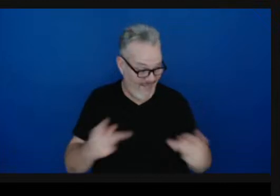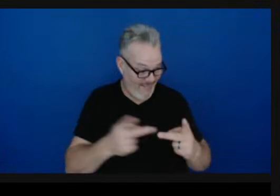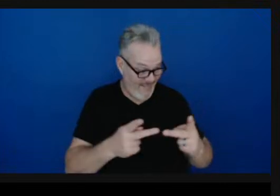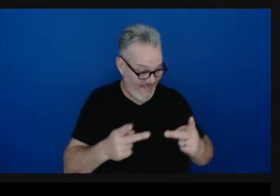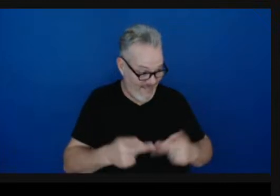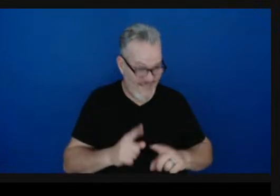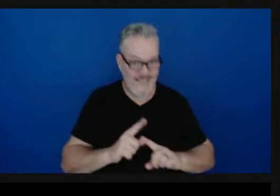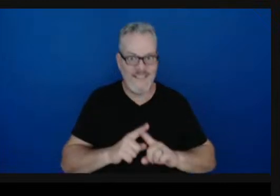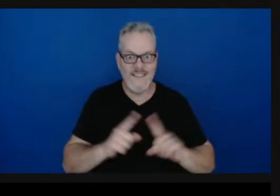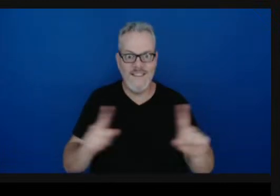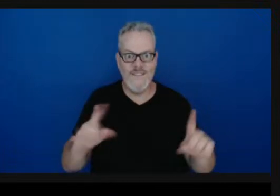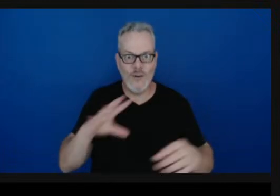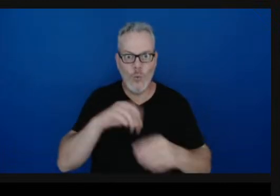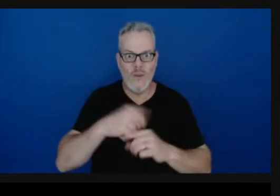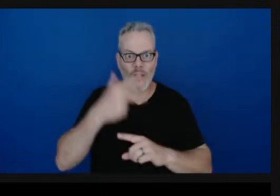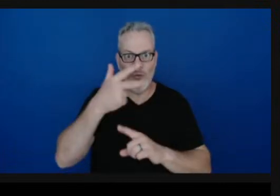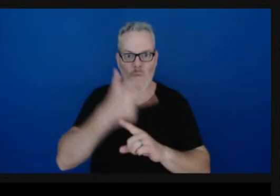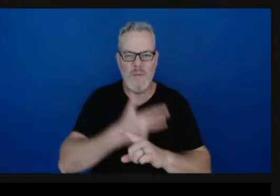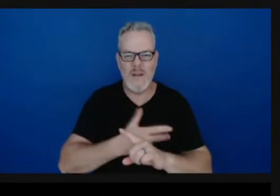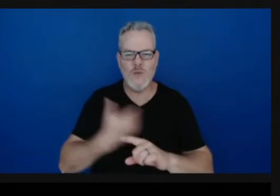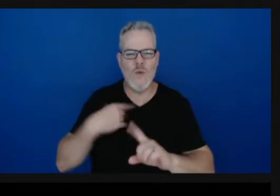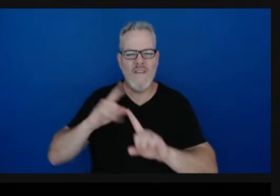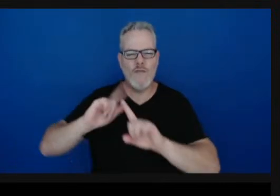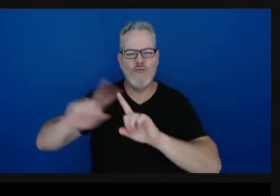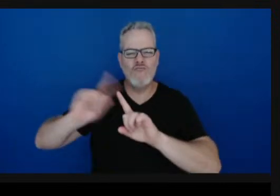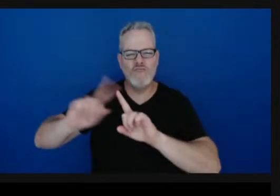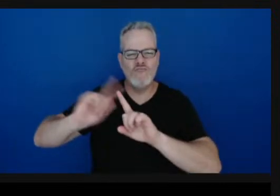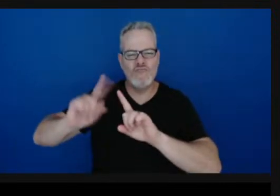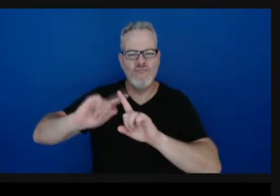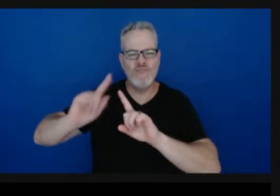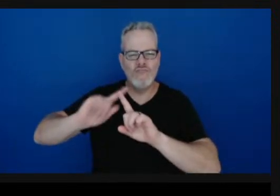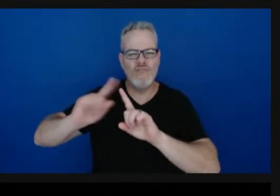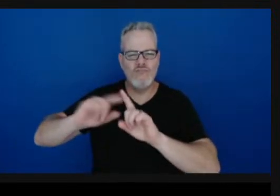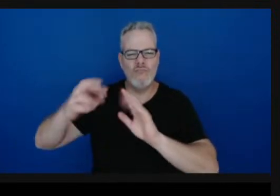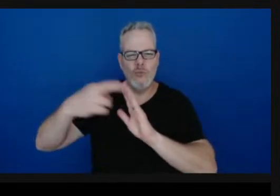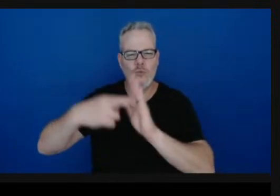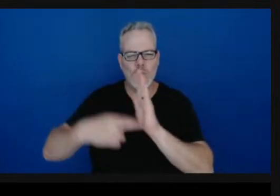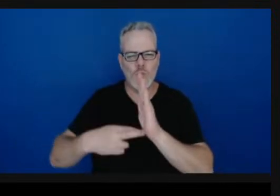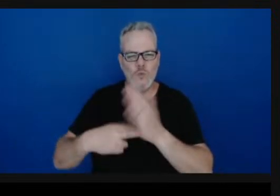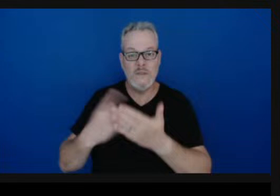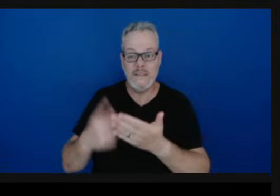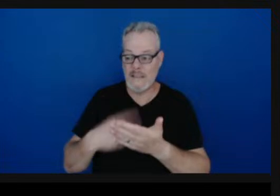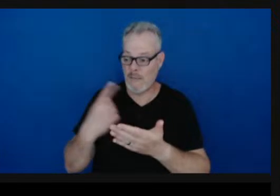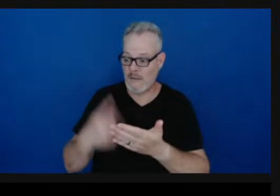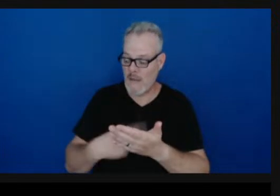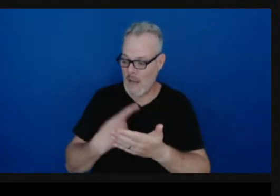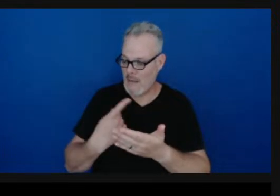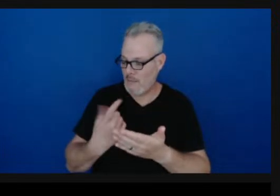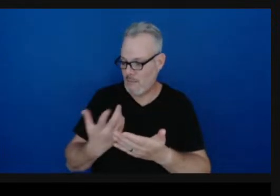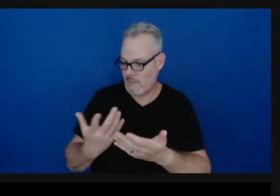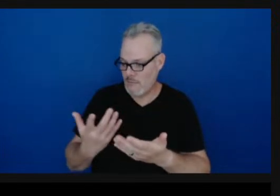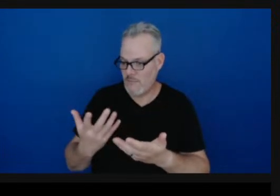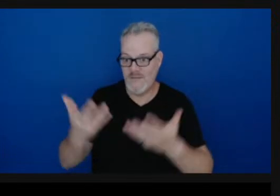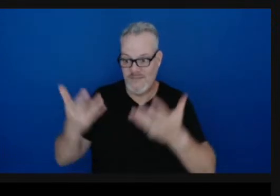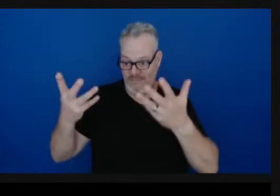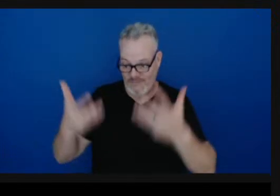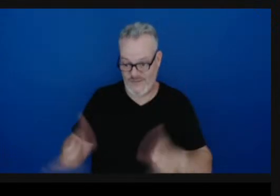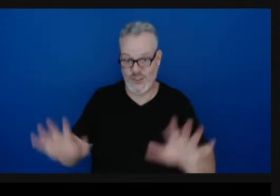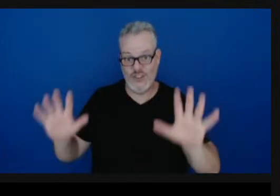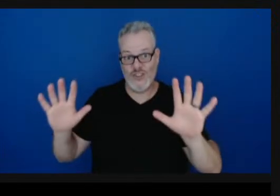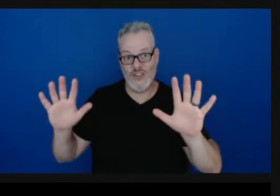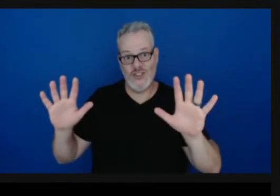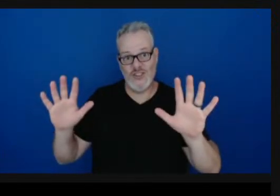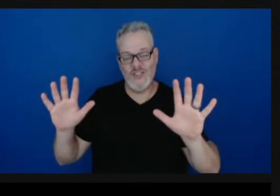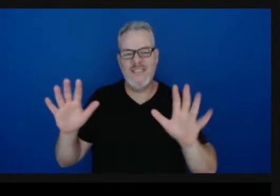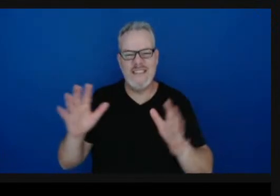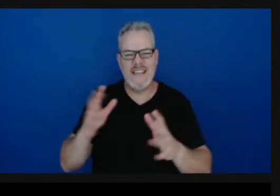There's all these tricky rules about when I declare things over. Sometimes they've been over. Yeah, it gets